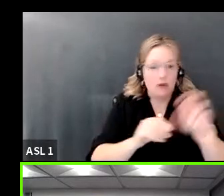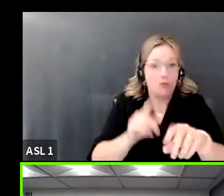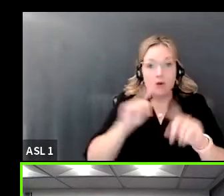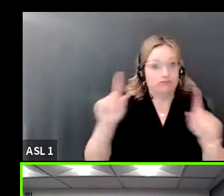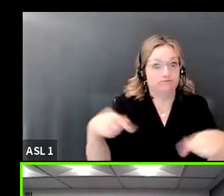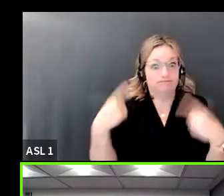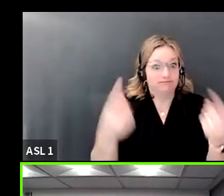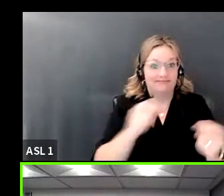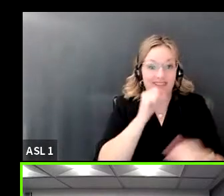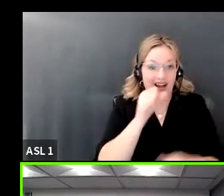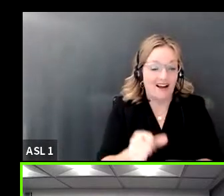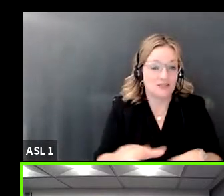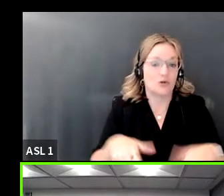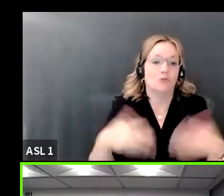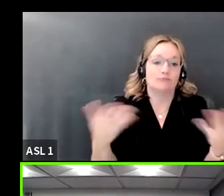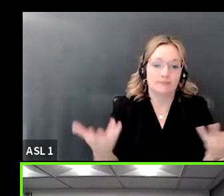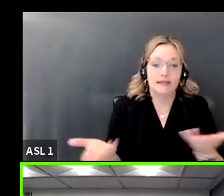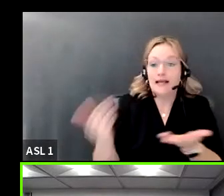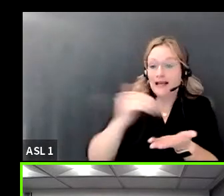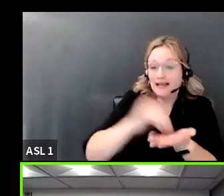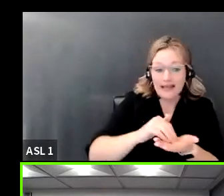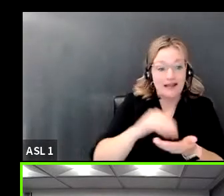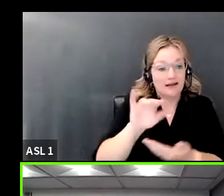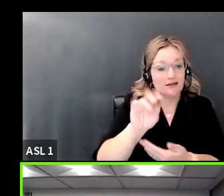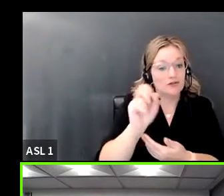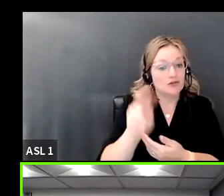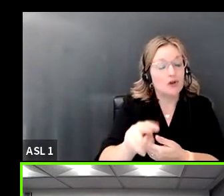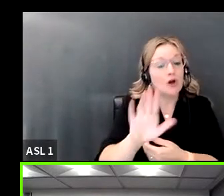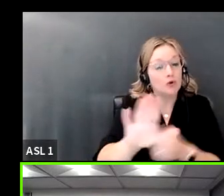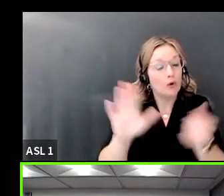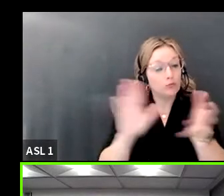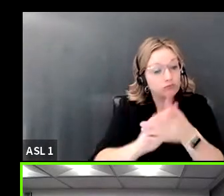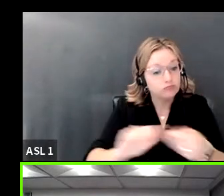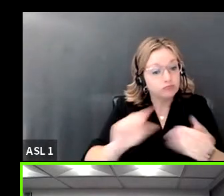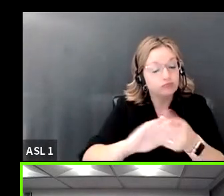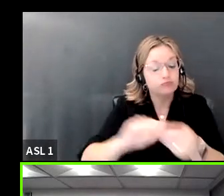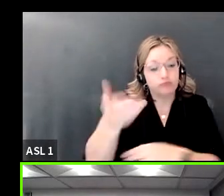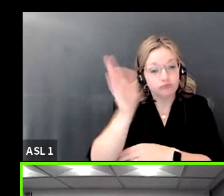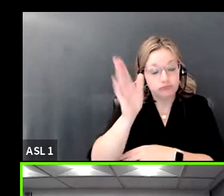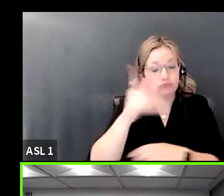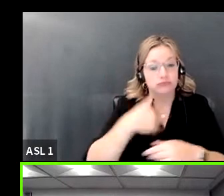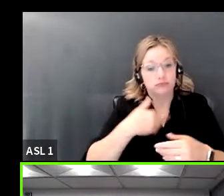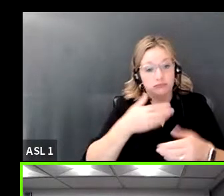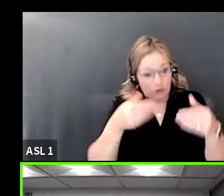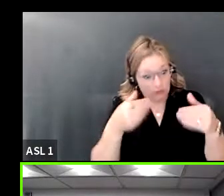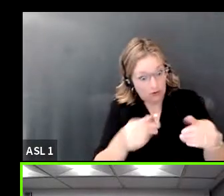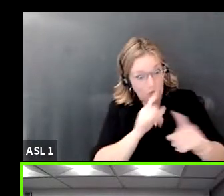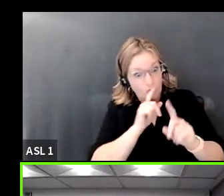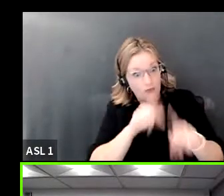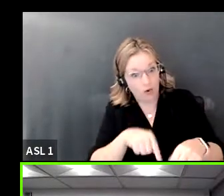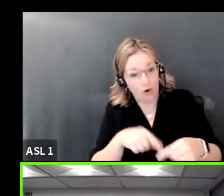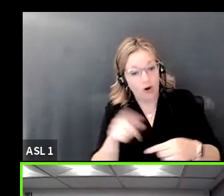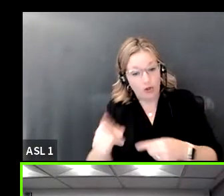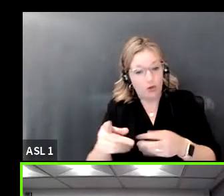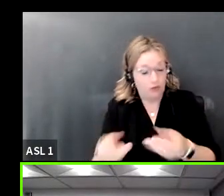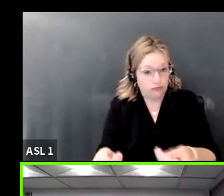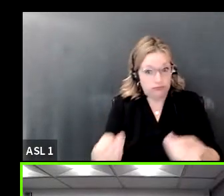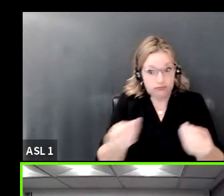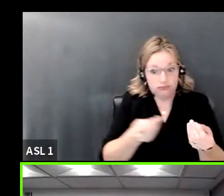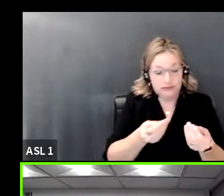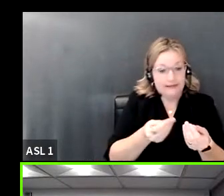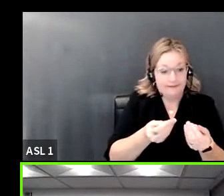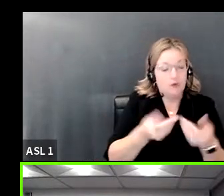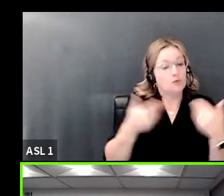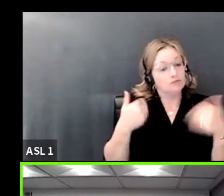so again well i thank sean for his delegation and the very useful elements of the report that he and his team have provided